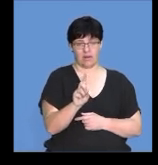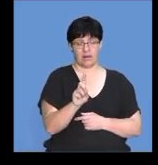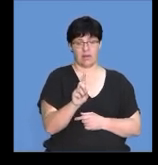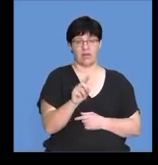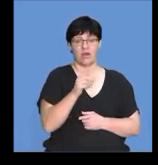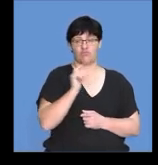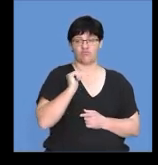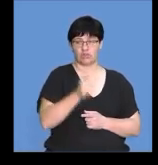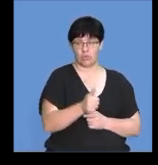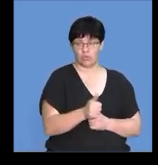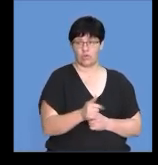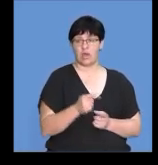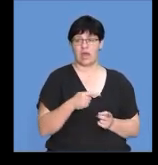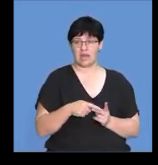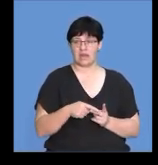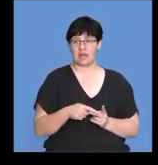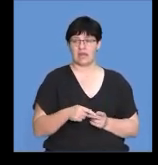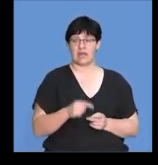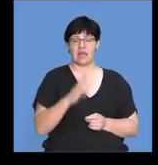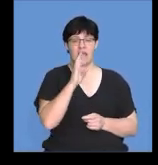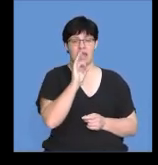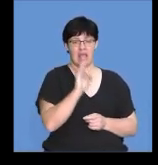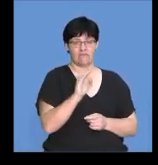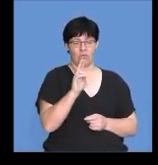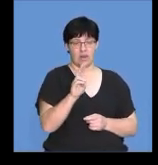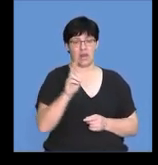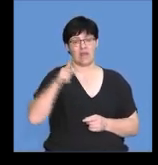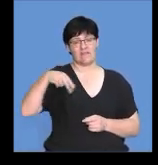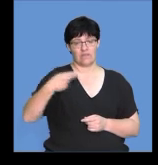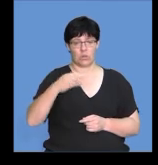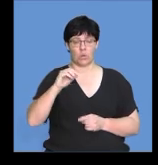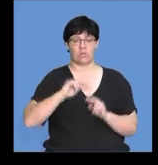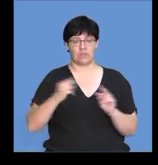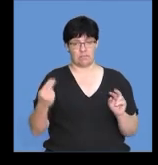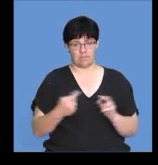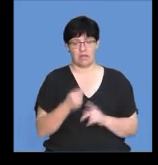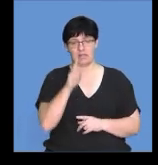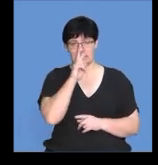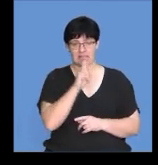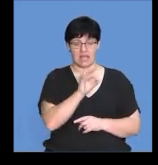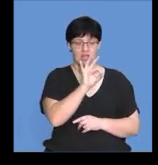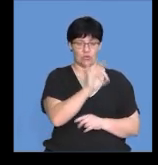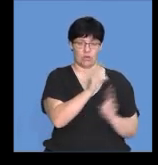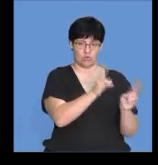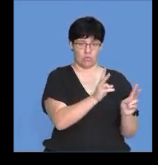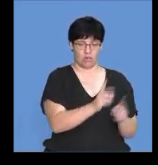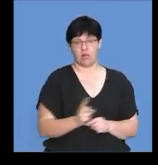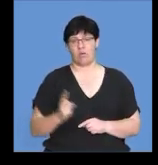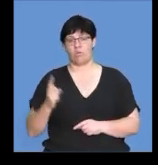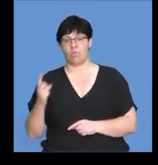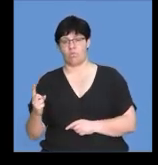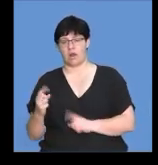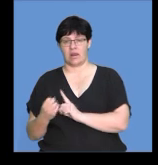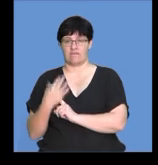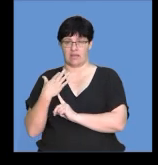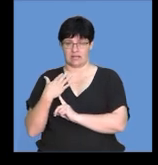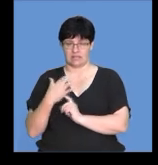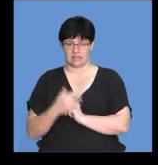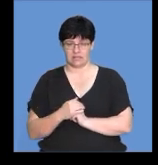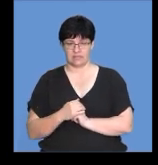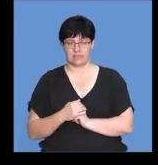genotype ratio, and this is the F1 phenotype ratio, where we see that there are 3 normal, 1 child